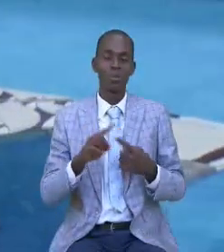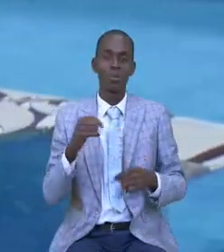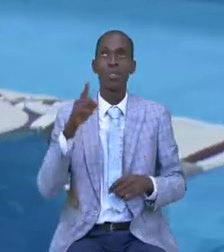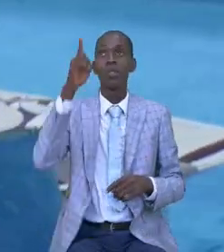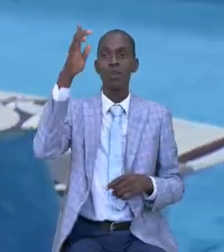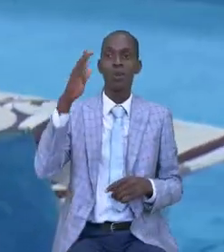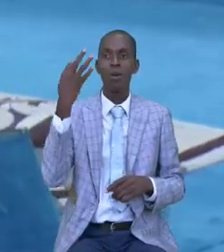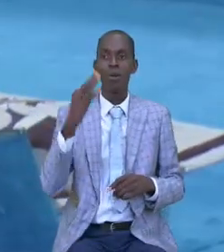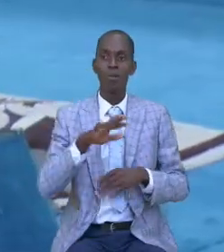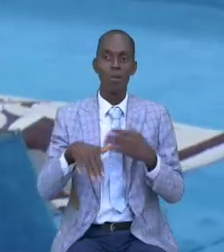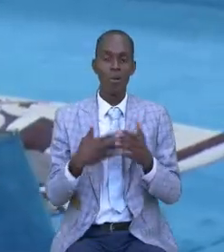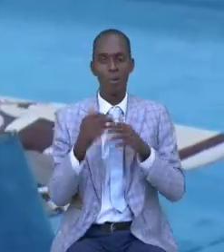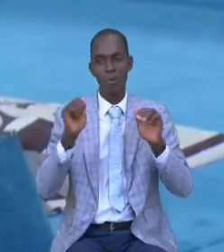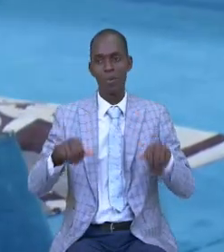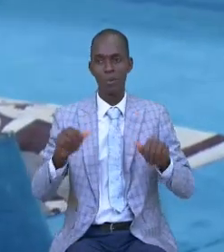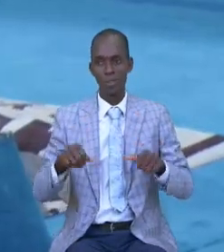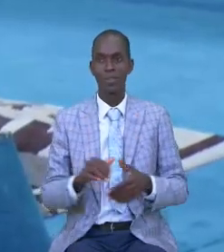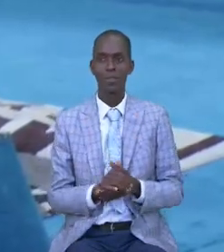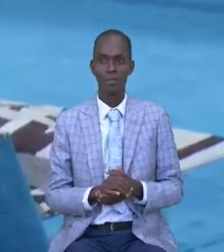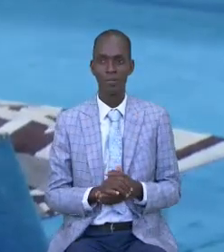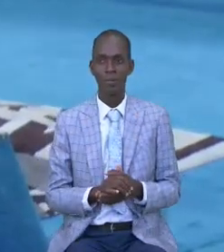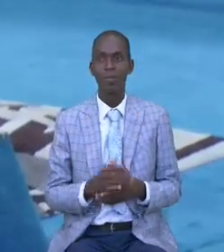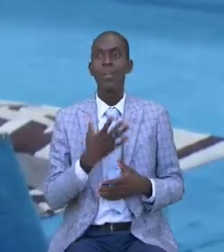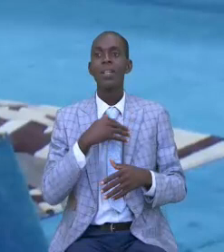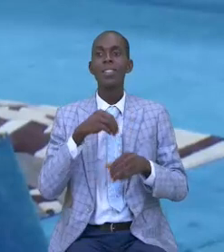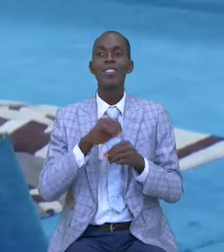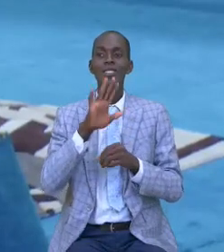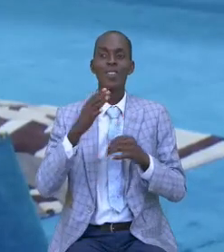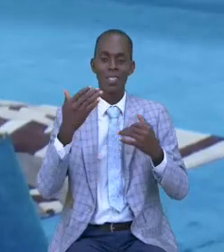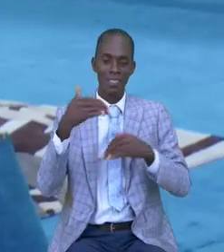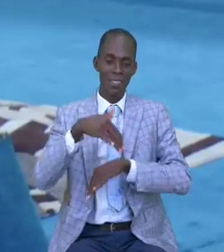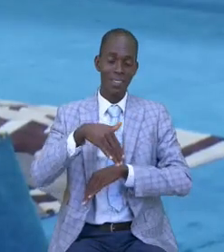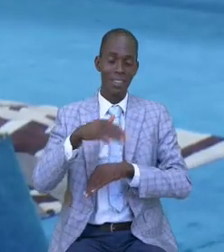all possibilities. And in your life tonight,